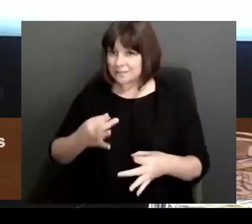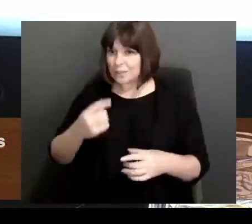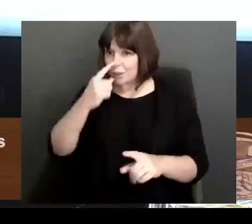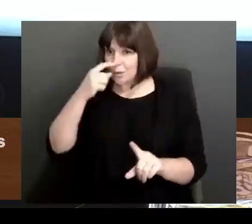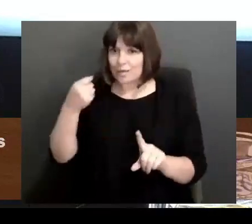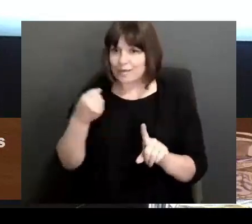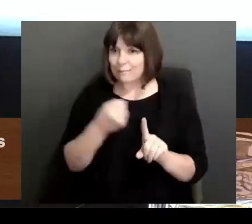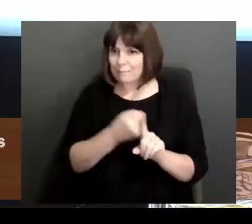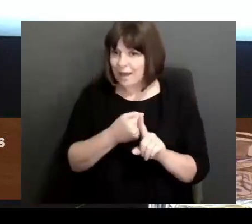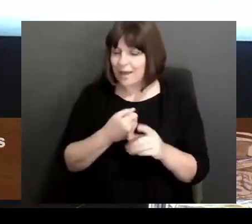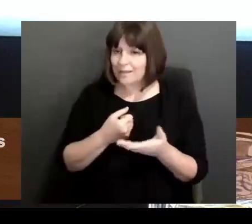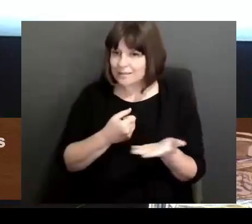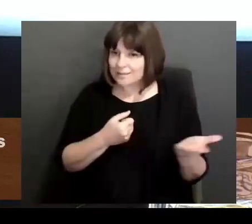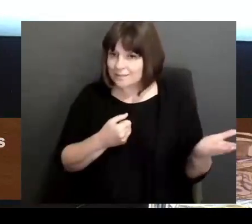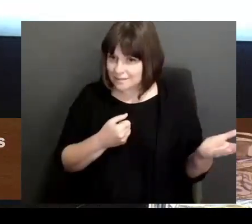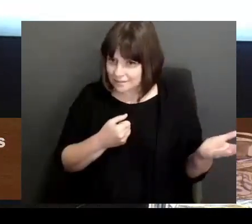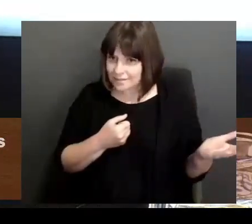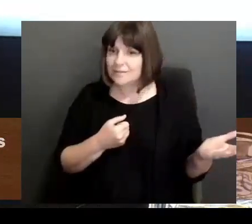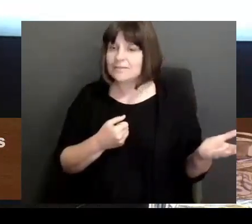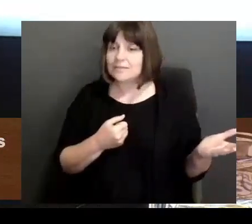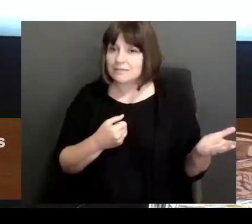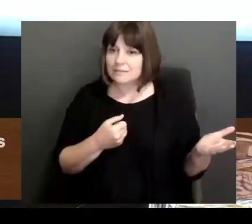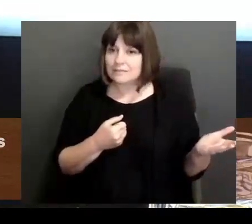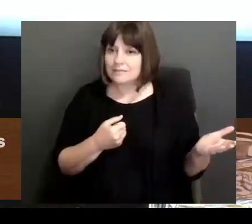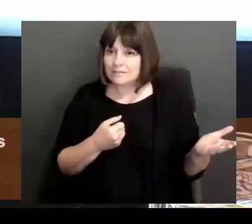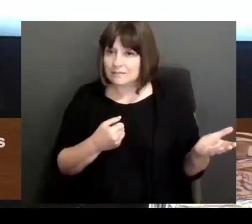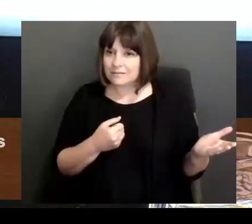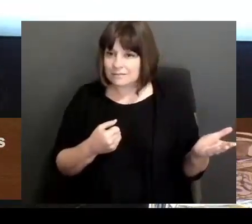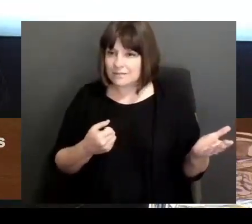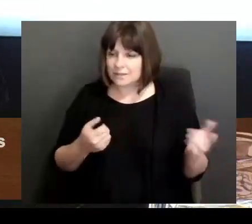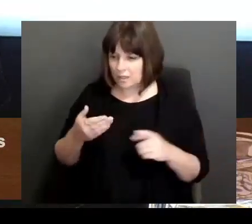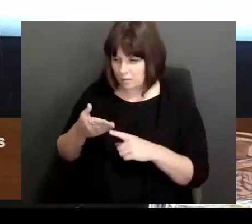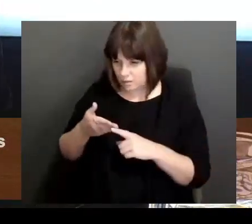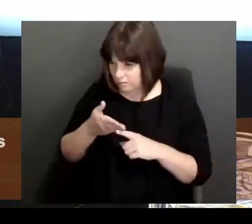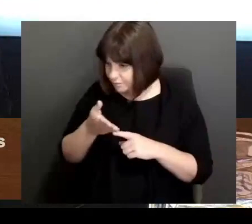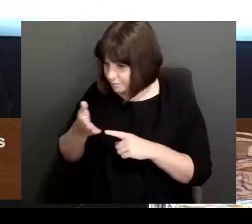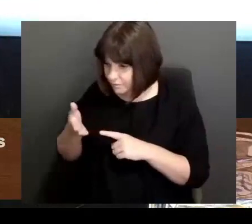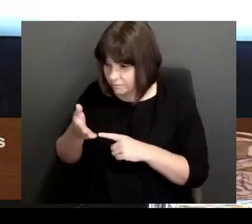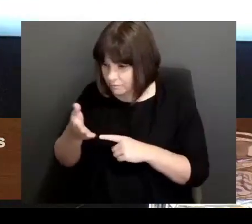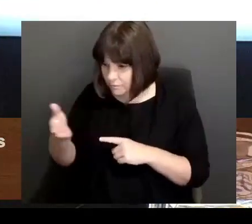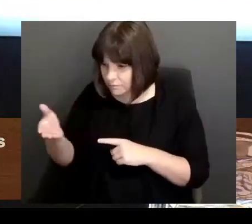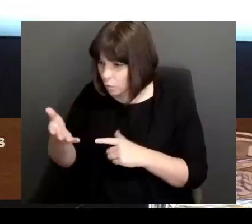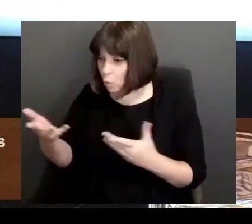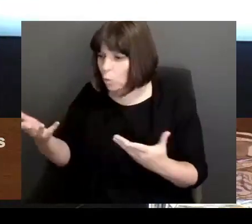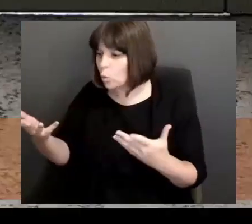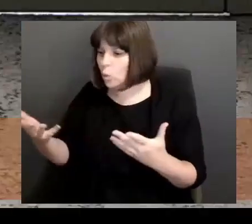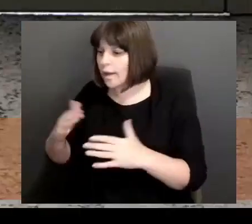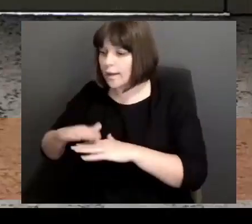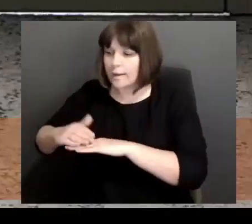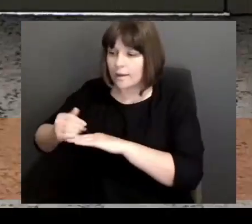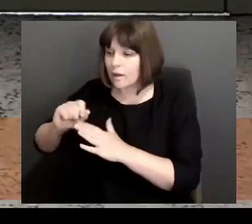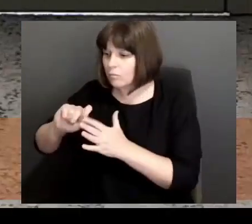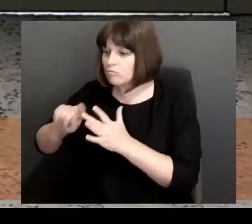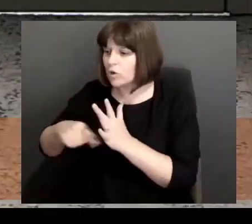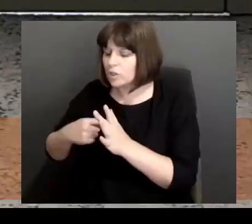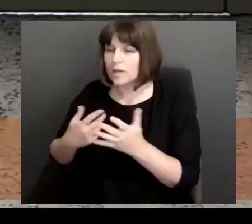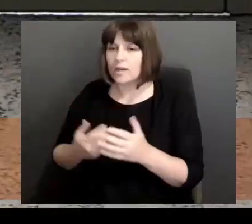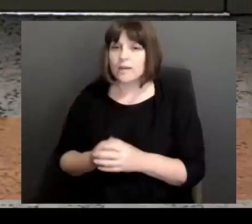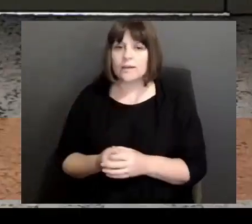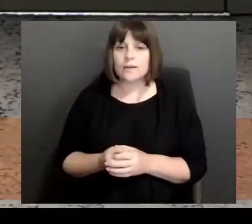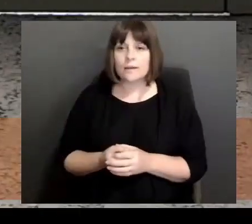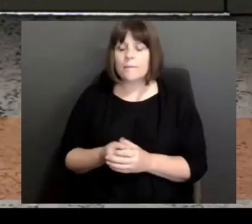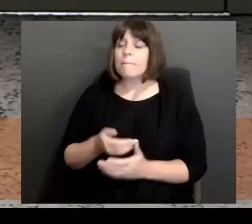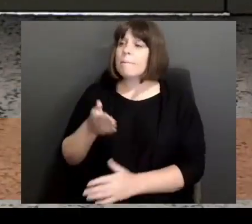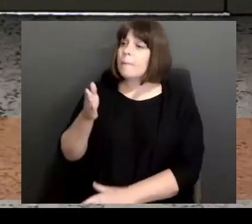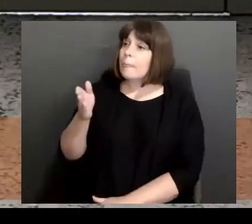around what is the final route of a transmission project, for example. Is there an intention to